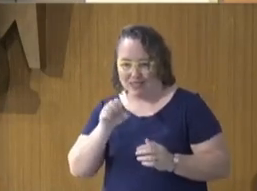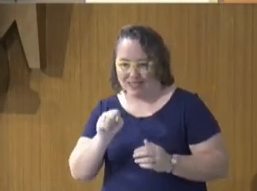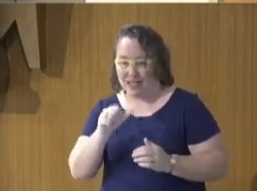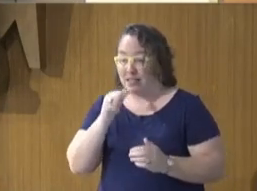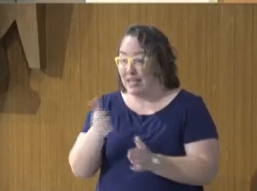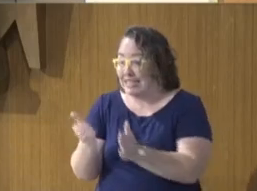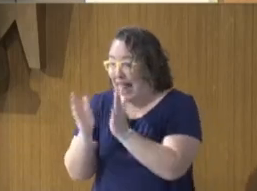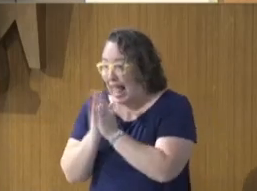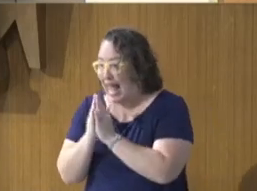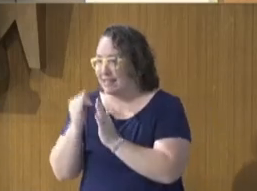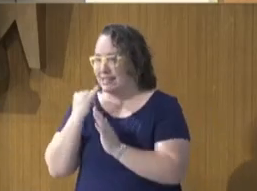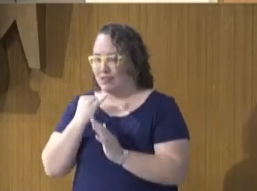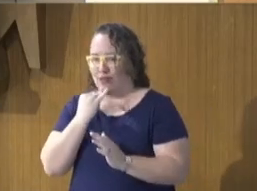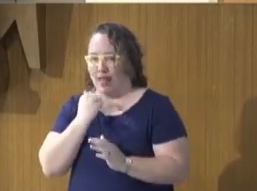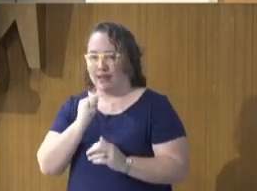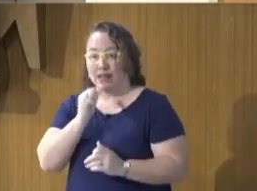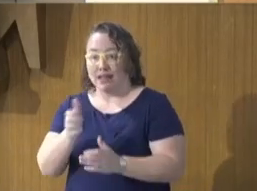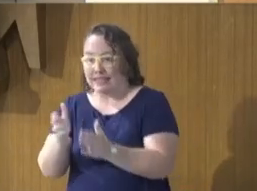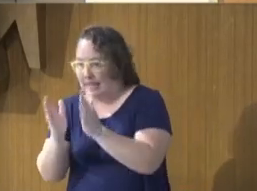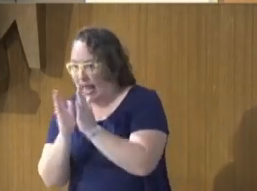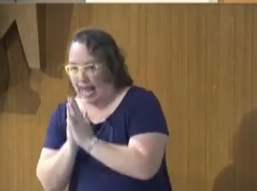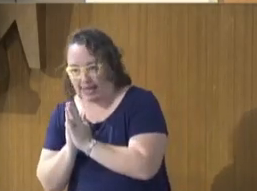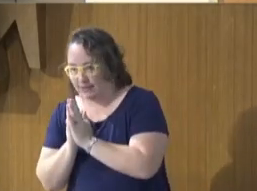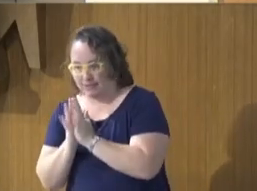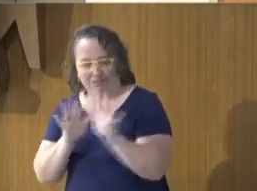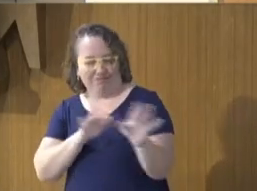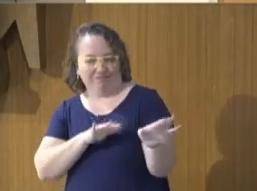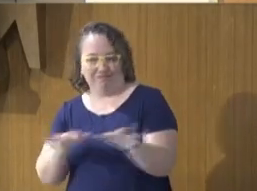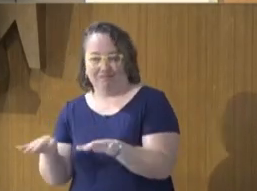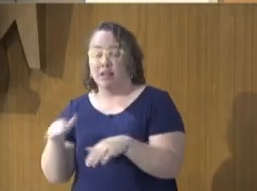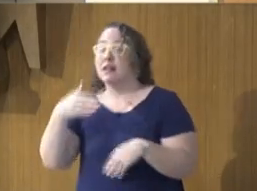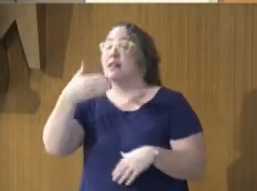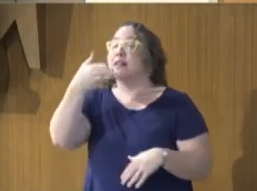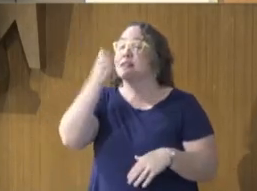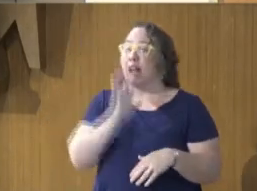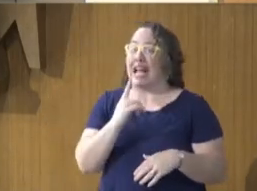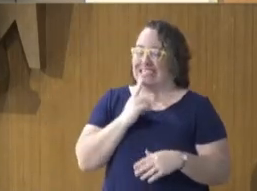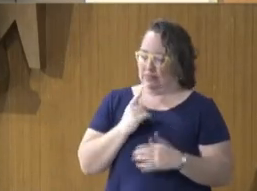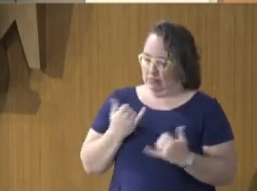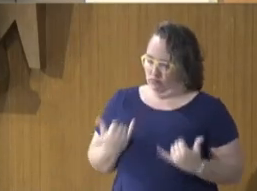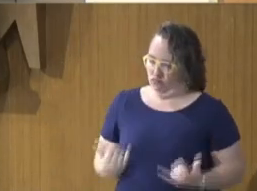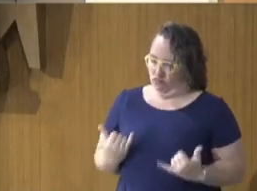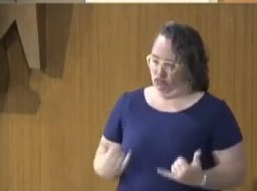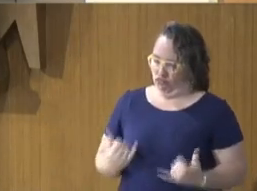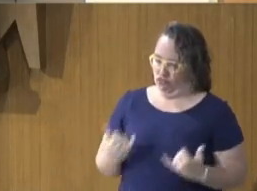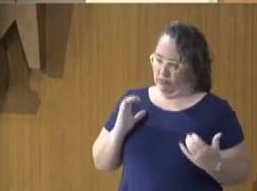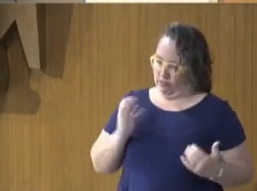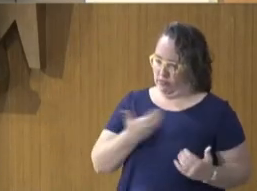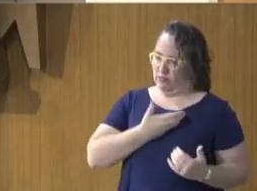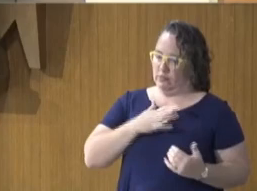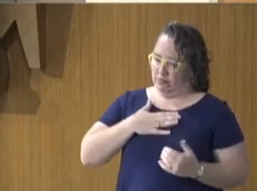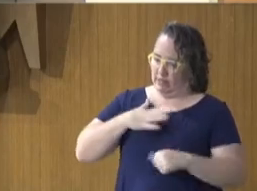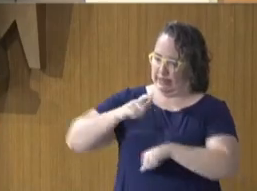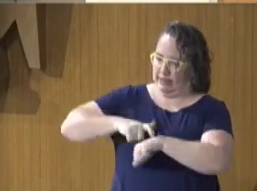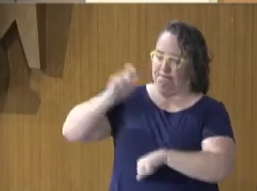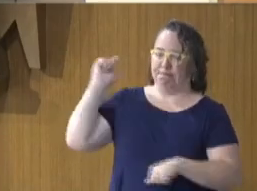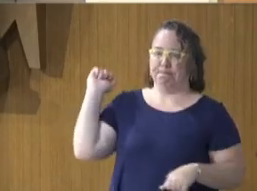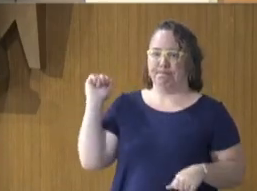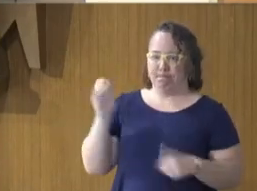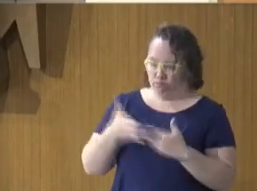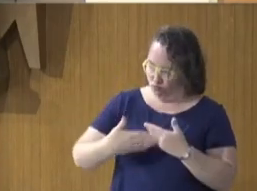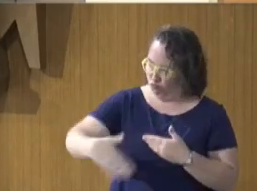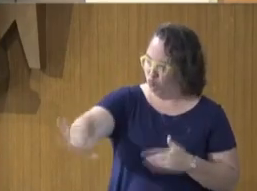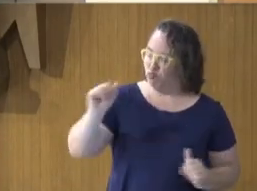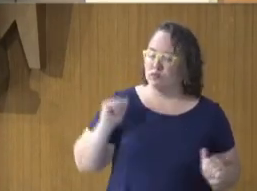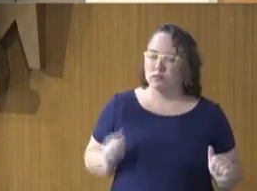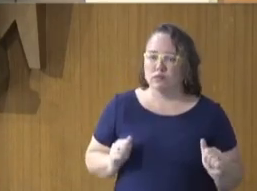about this plan. God just decided it's time and sends Moses to warn Pharaoh of what would be coming until he frees